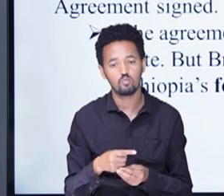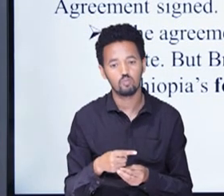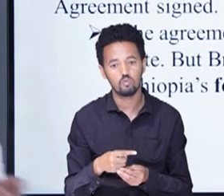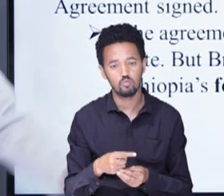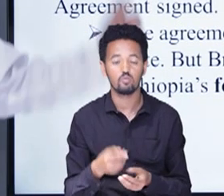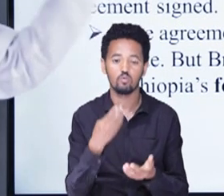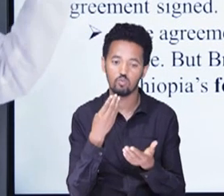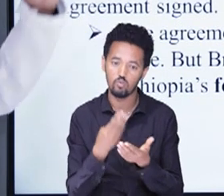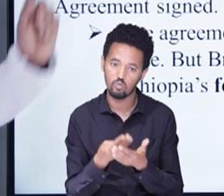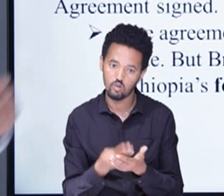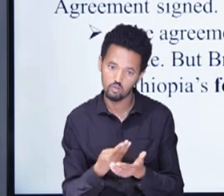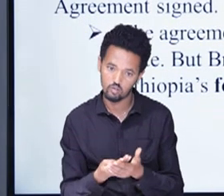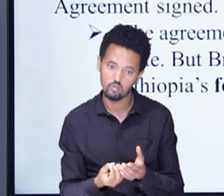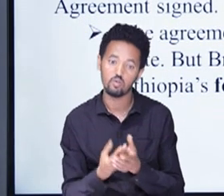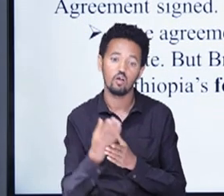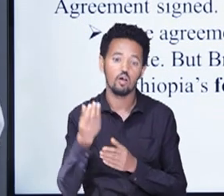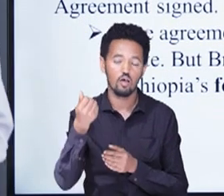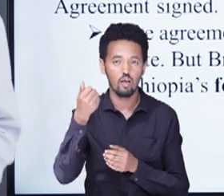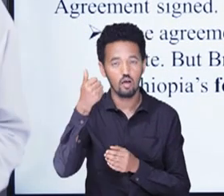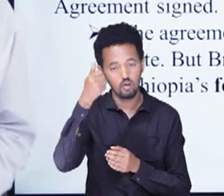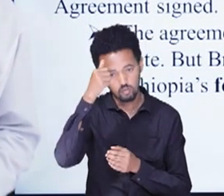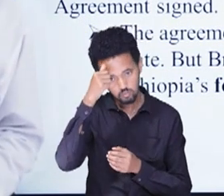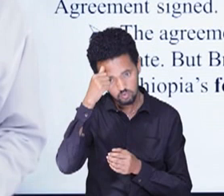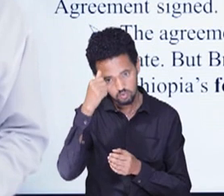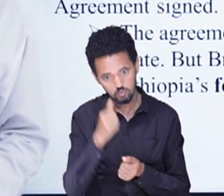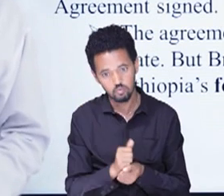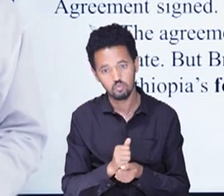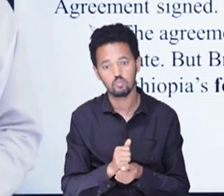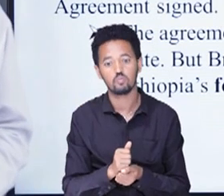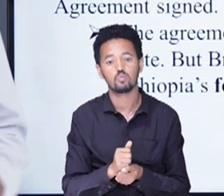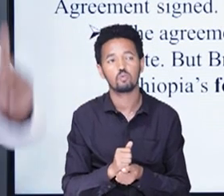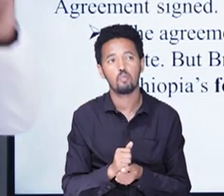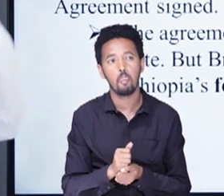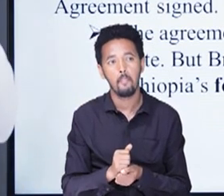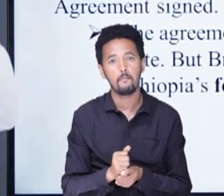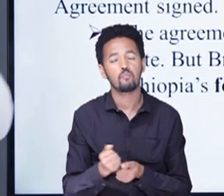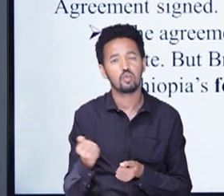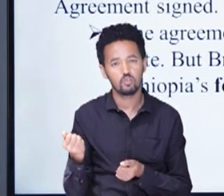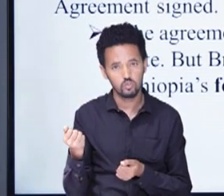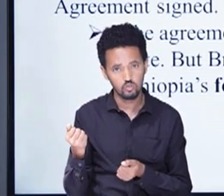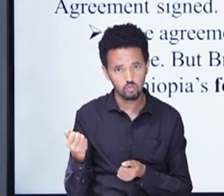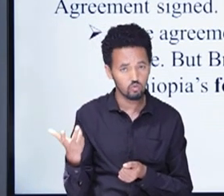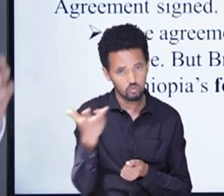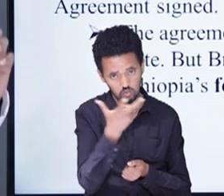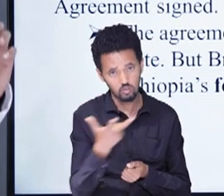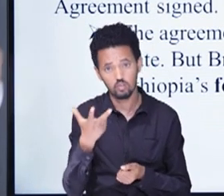finance, army, and foreign affairs. Those three